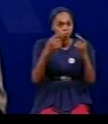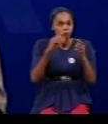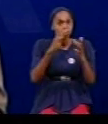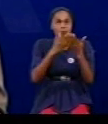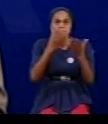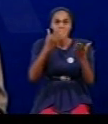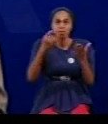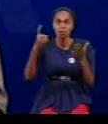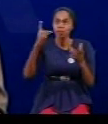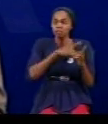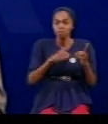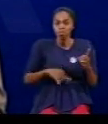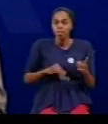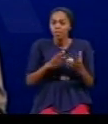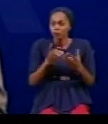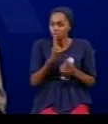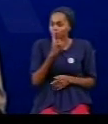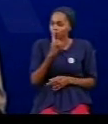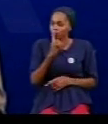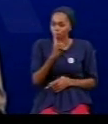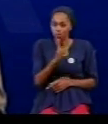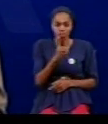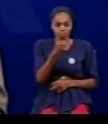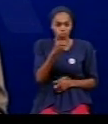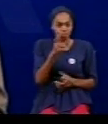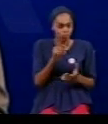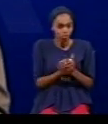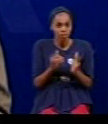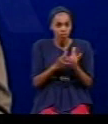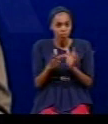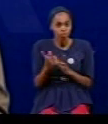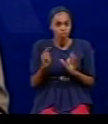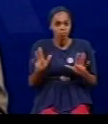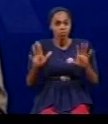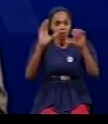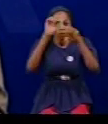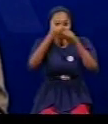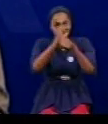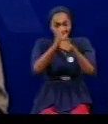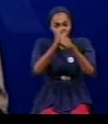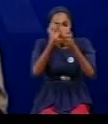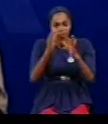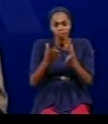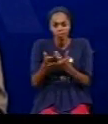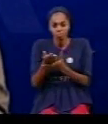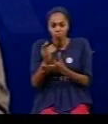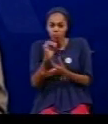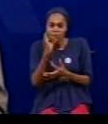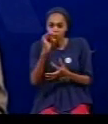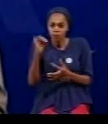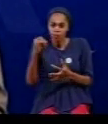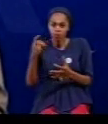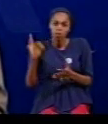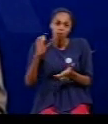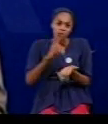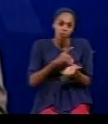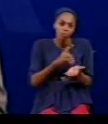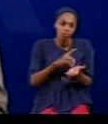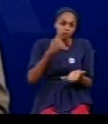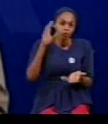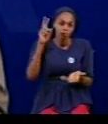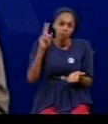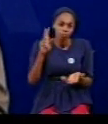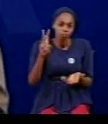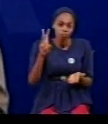assure you that Jesus, the miracle worker, through the ministry of Dr. William KUMUYI, He will meet